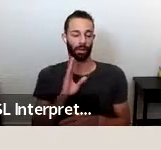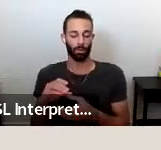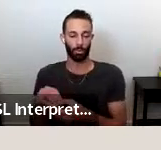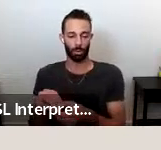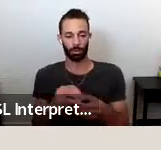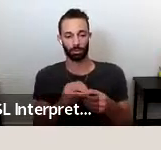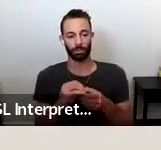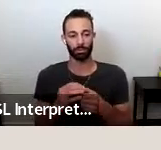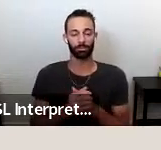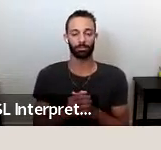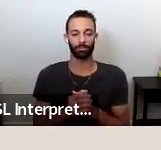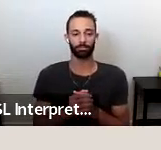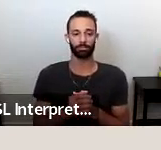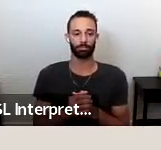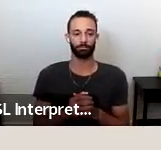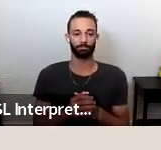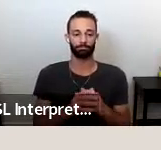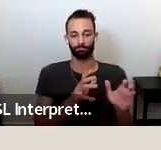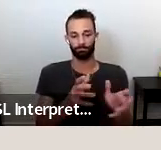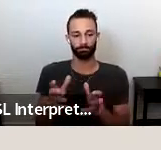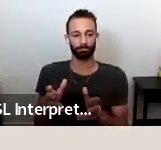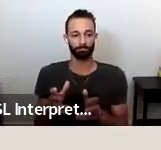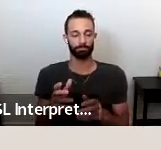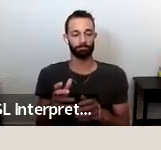Confederated Tribes of Salish Indians,